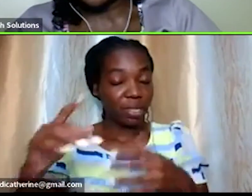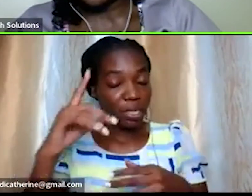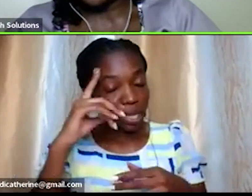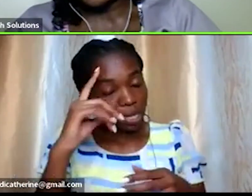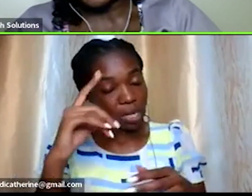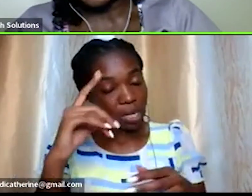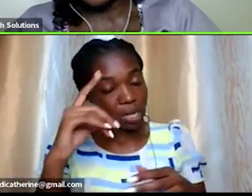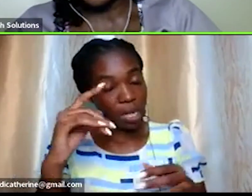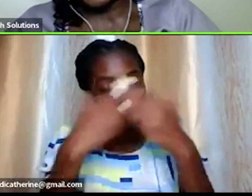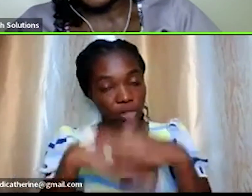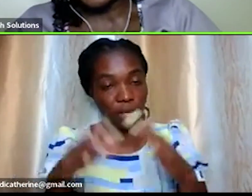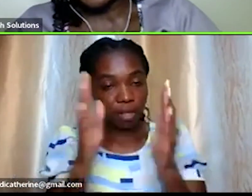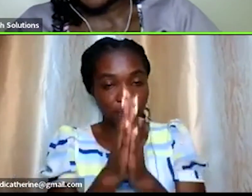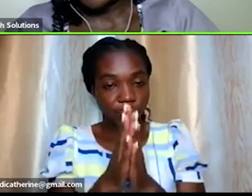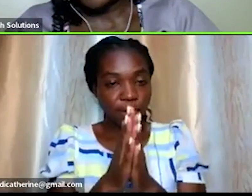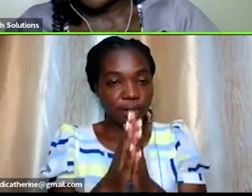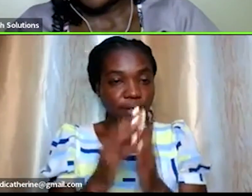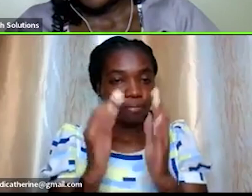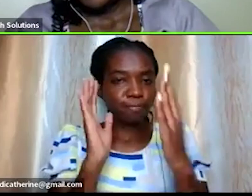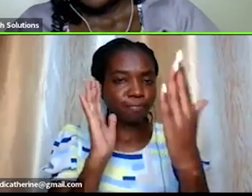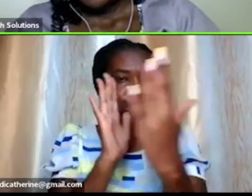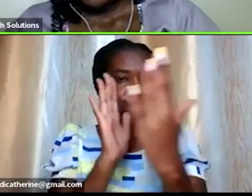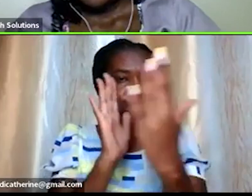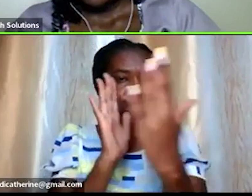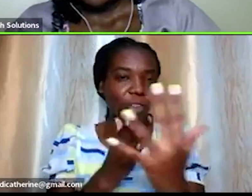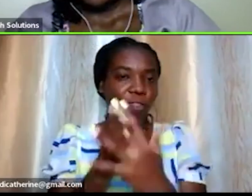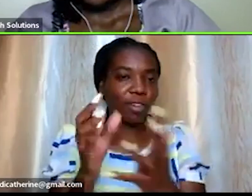and approach it through learning and unlearning?